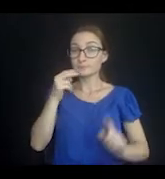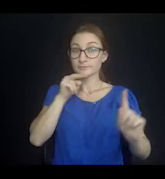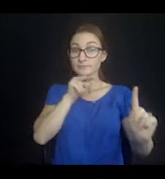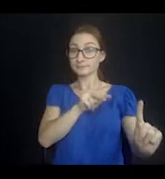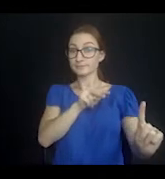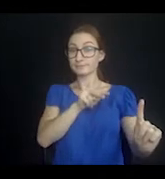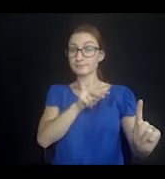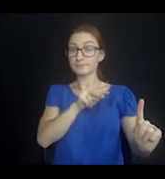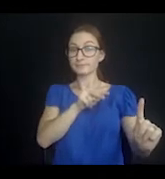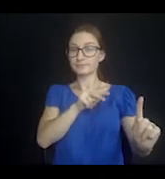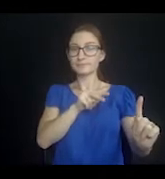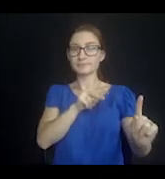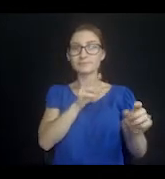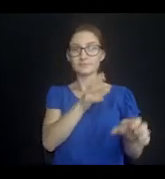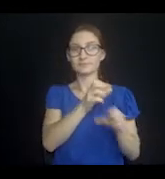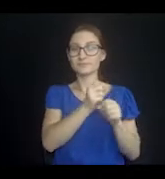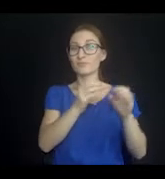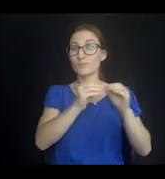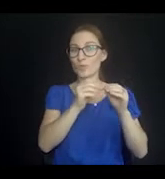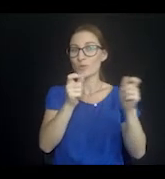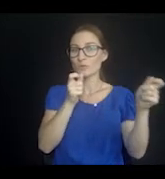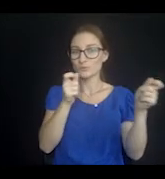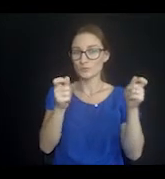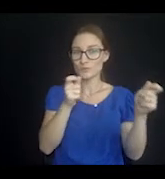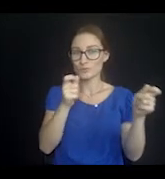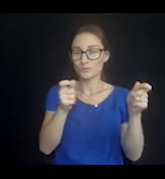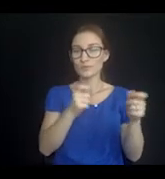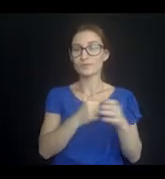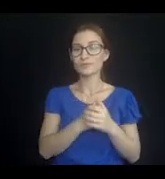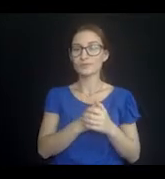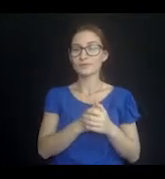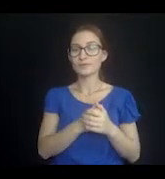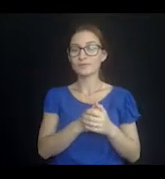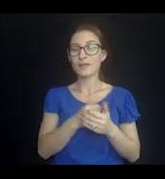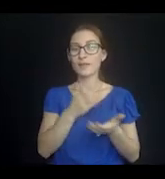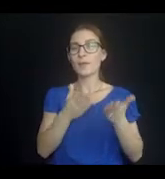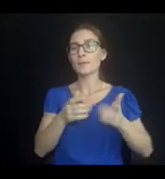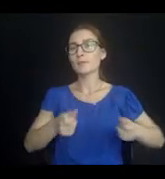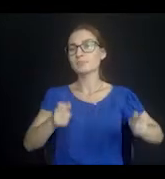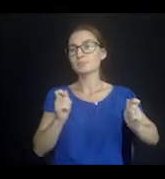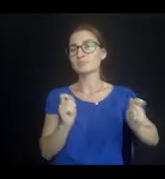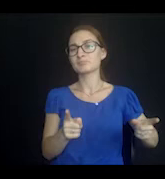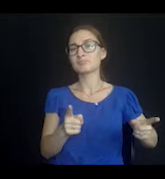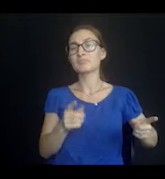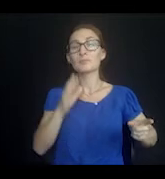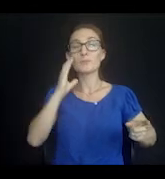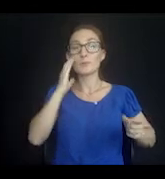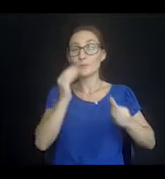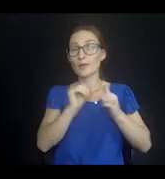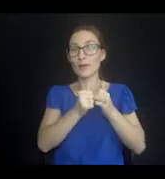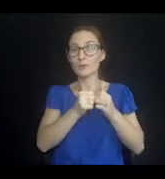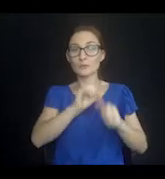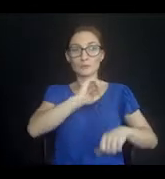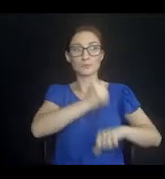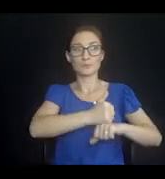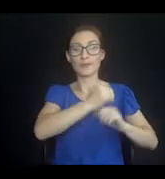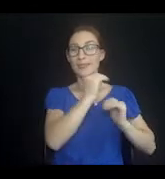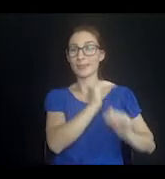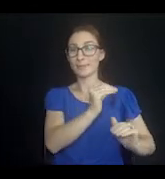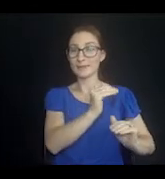Is you start to experience perspective, where you get more self-control. You